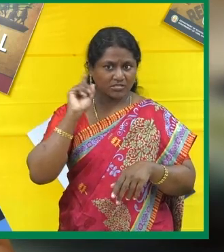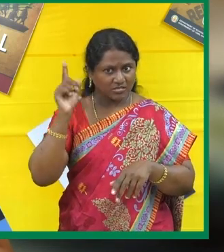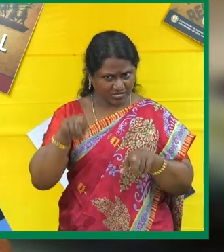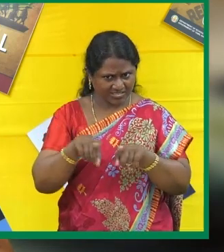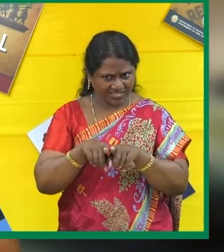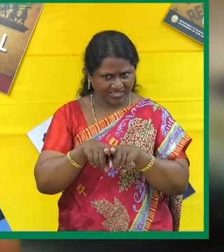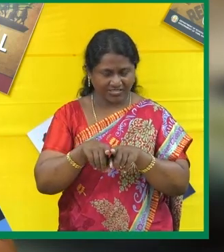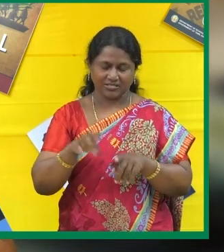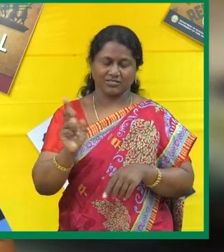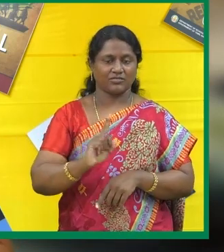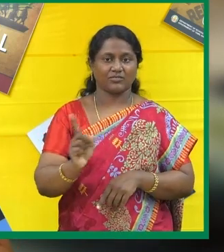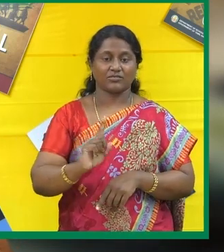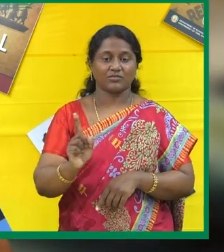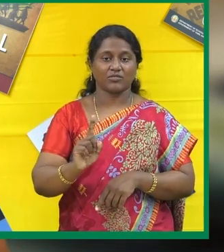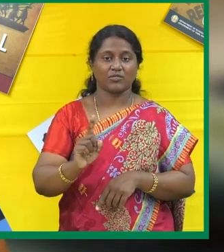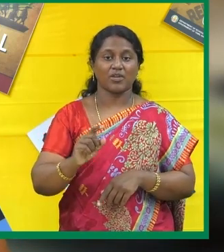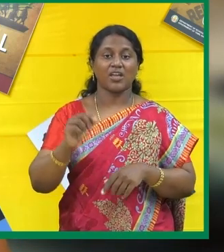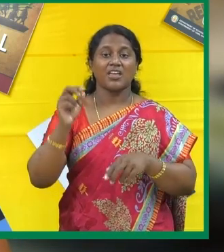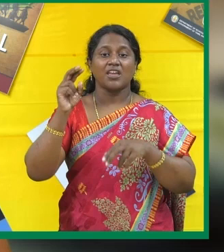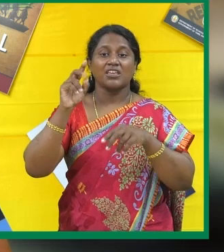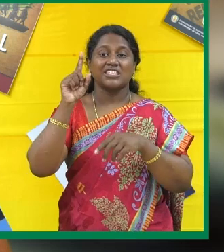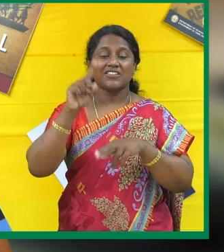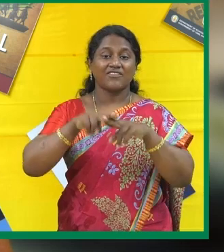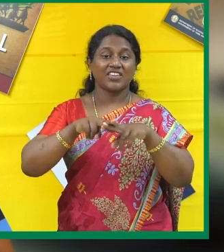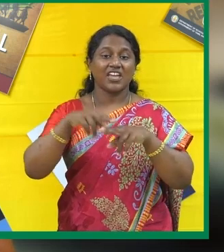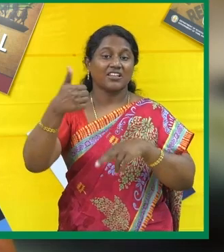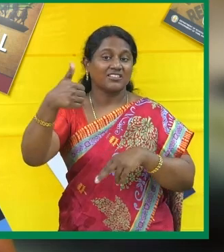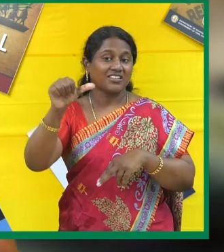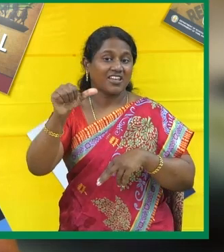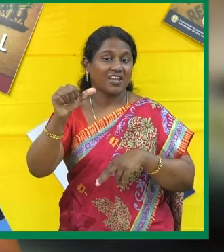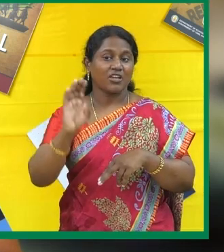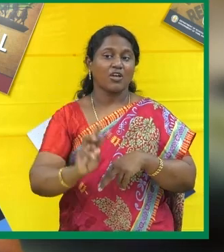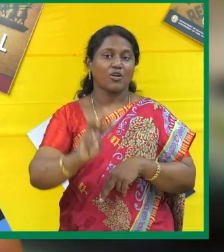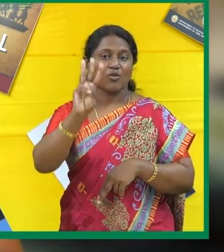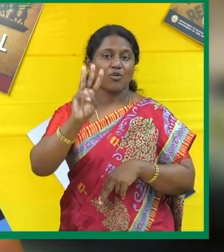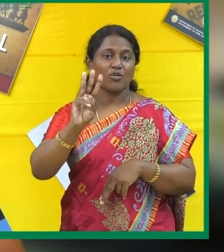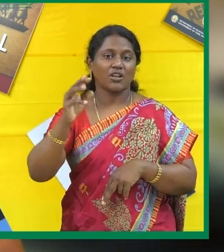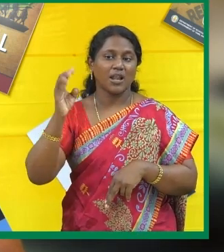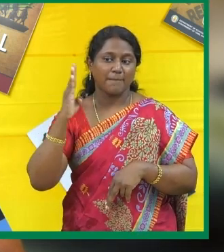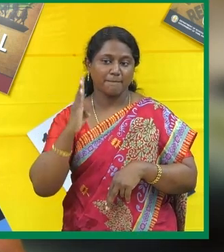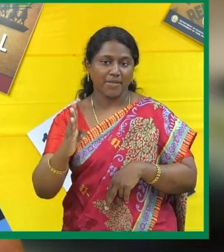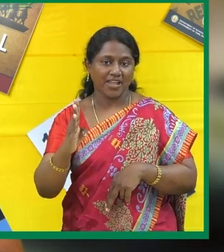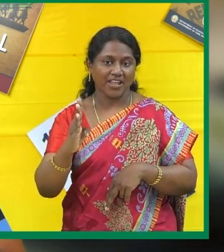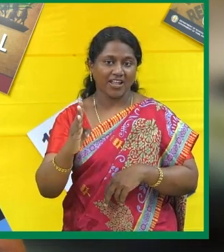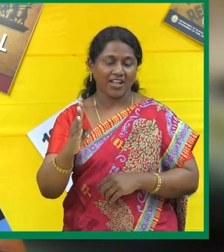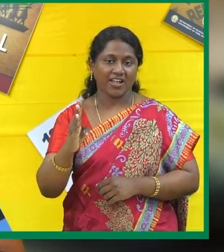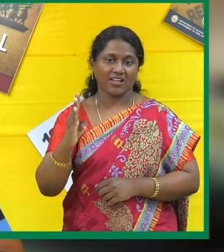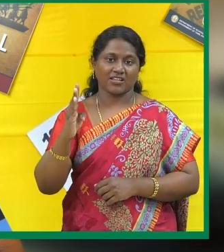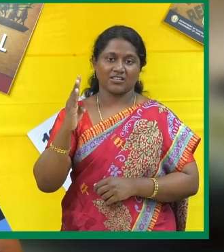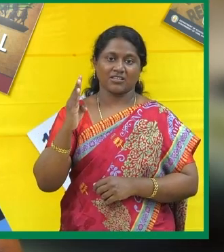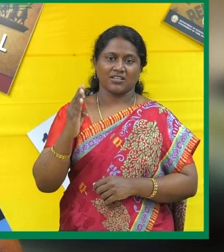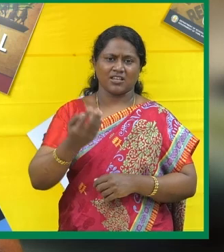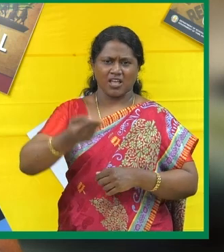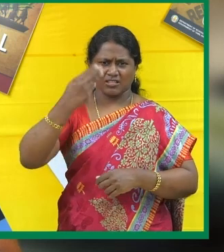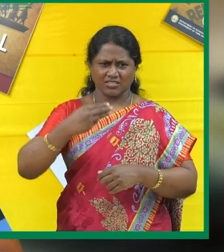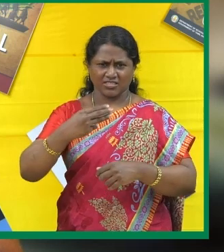No. So, no rhyming means you can put A for fear, then whole you put B. Then